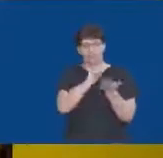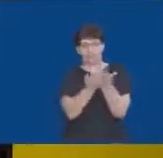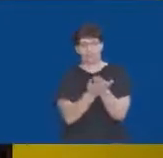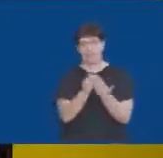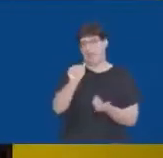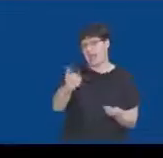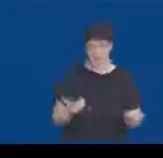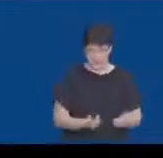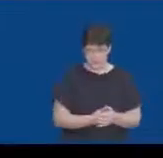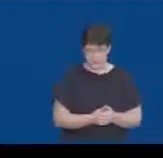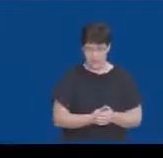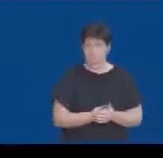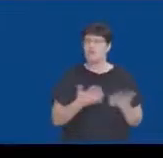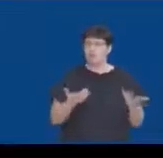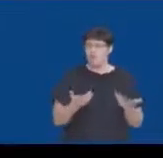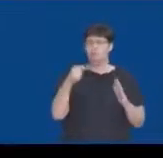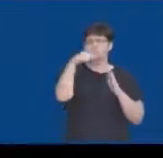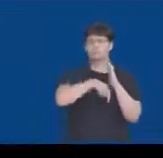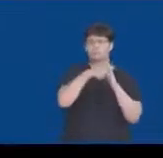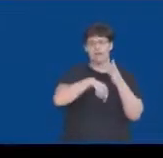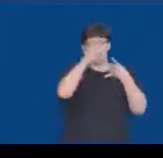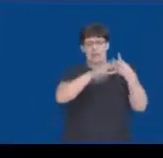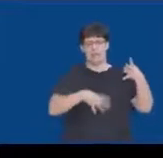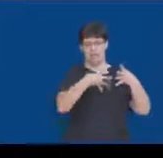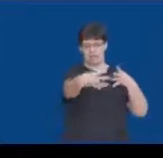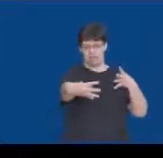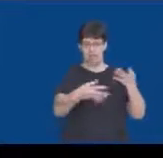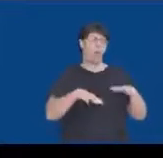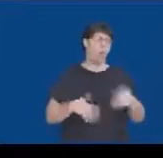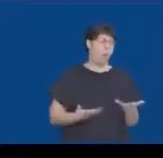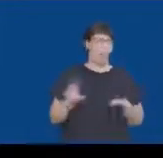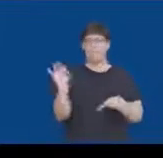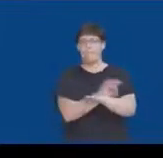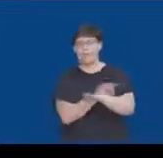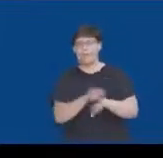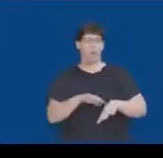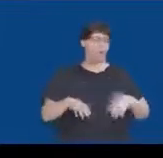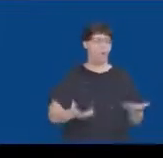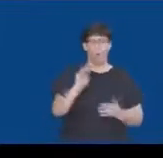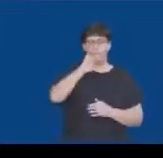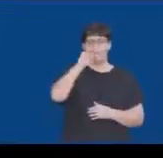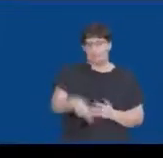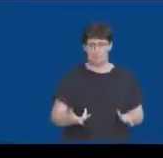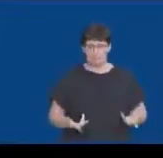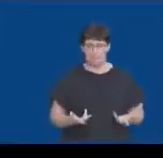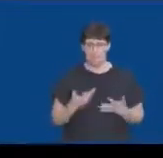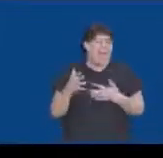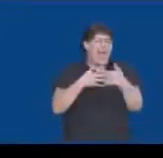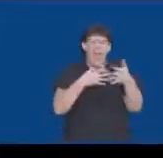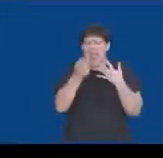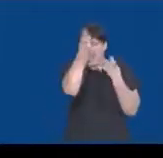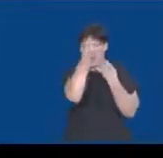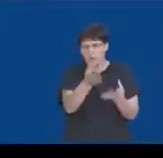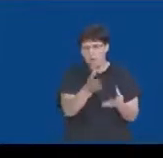A. These often contain tables or plans or maps or any information